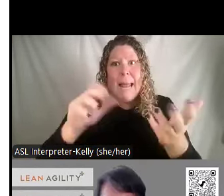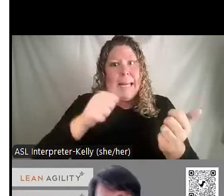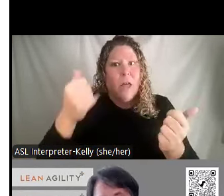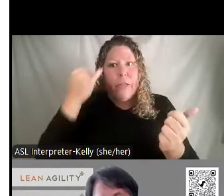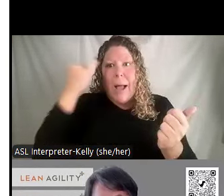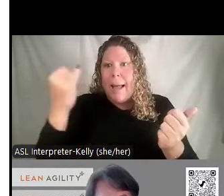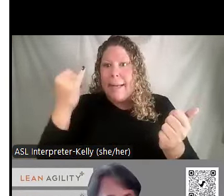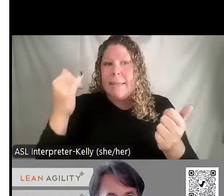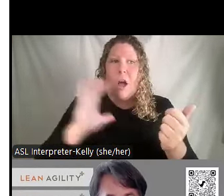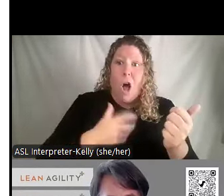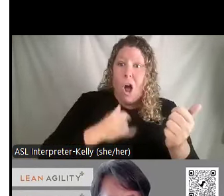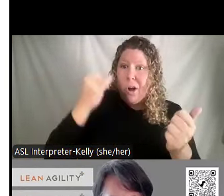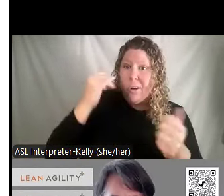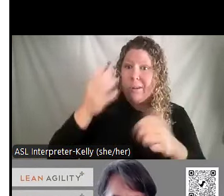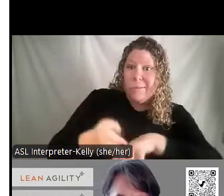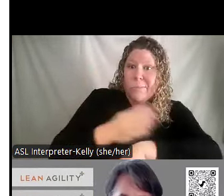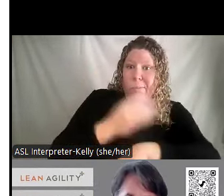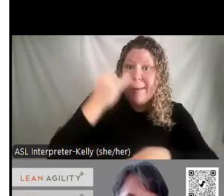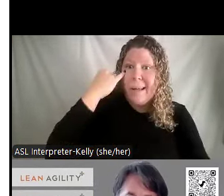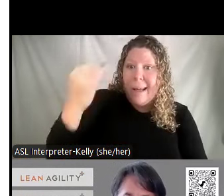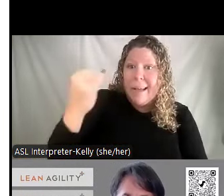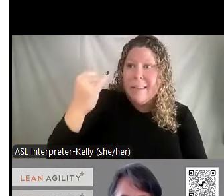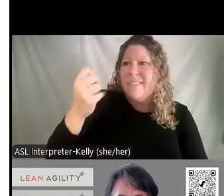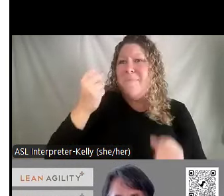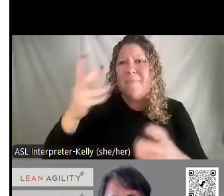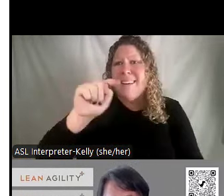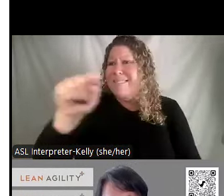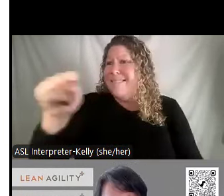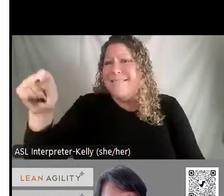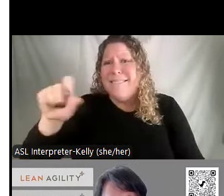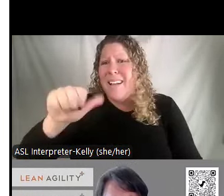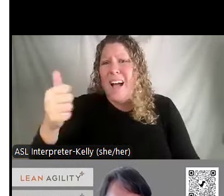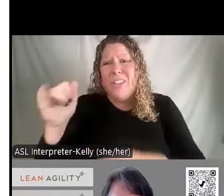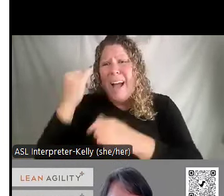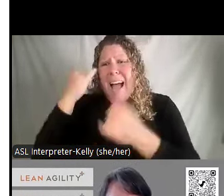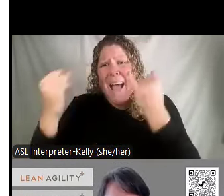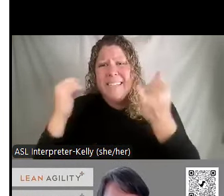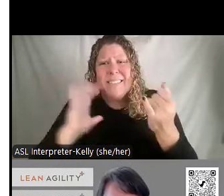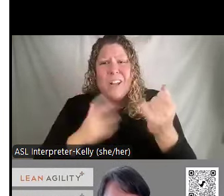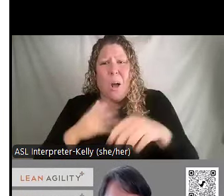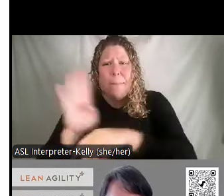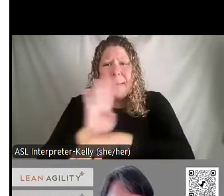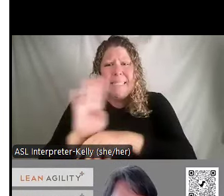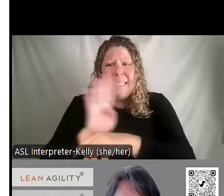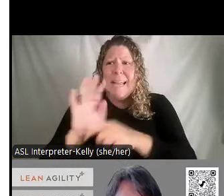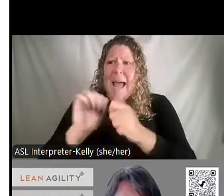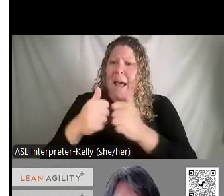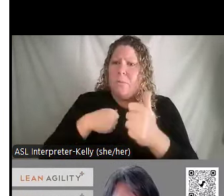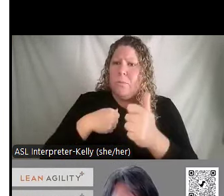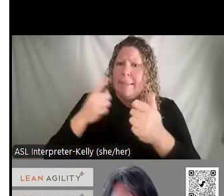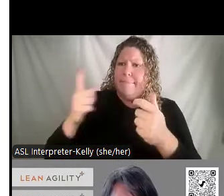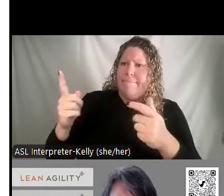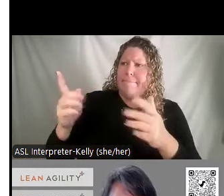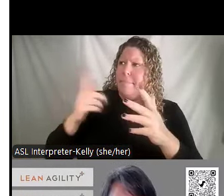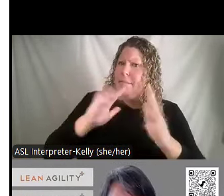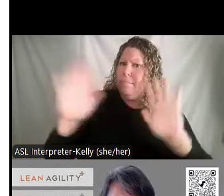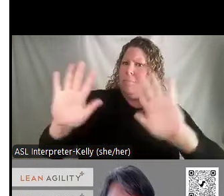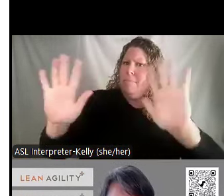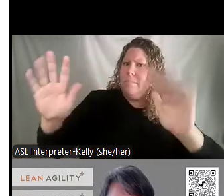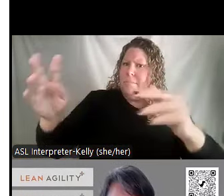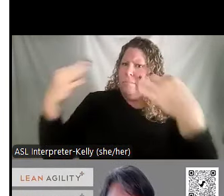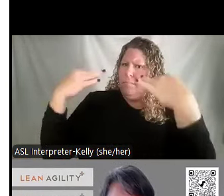or improvement project or initiative, it's competing with so many other things. So how do we get our idea to stand out from all